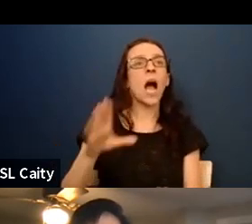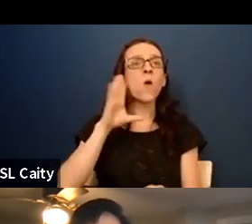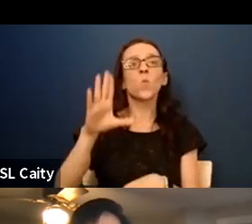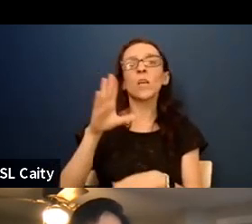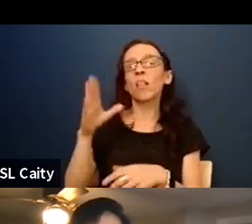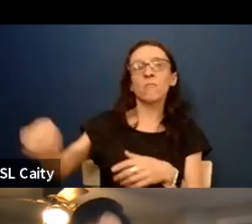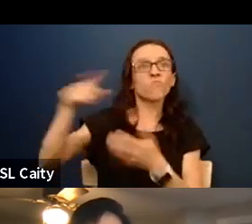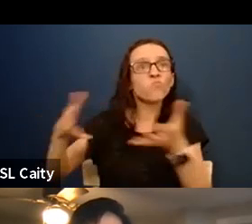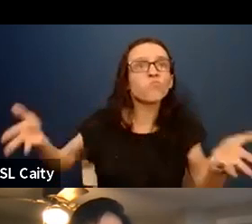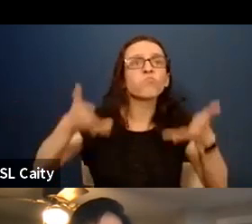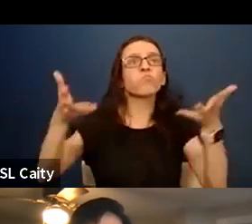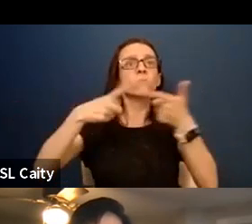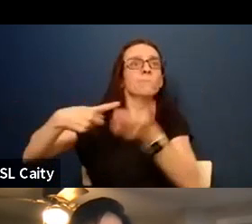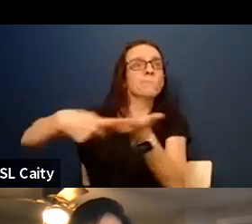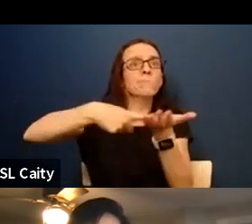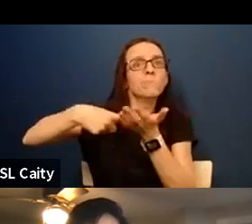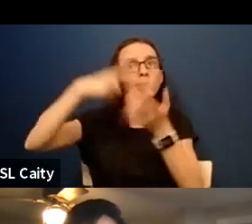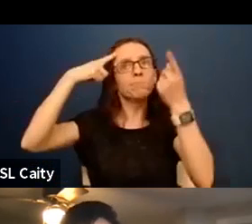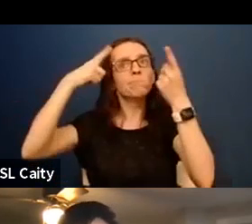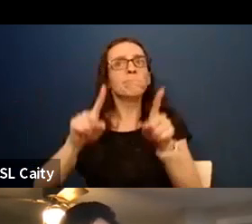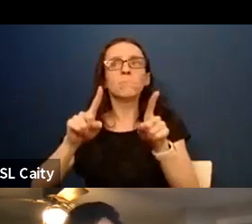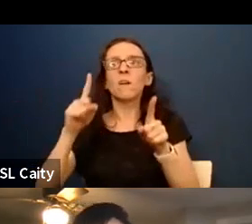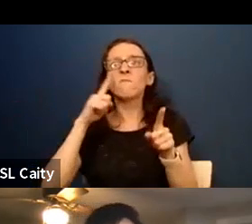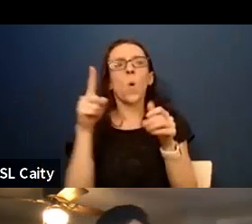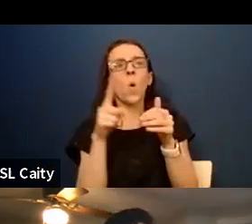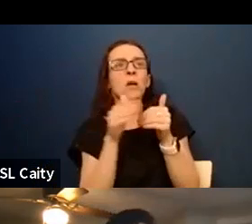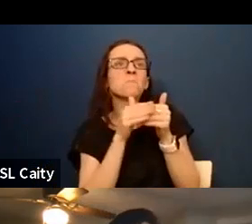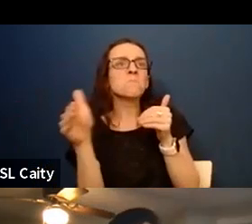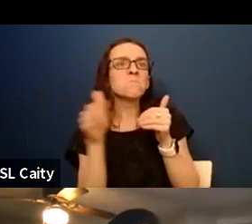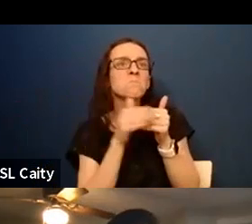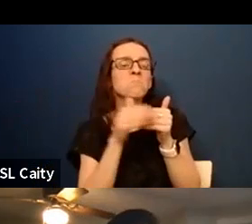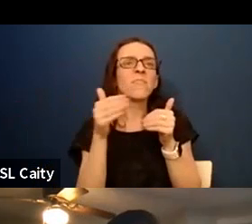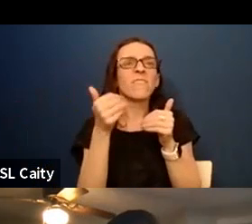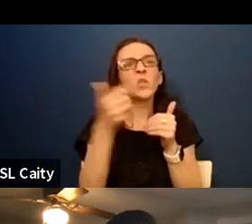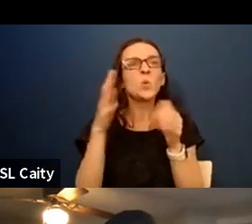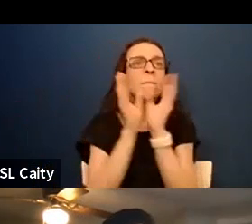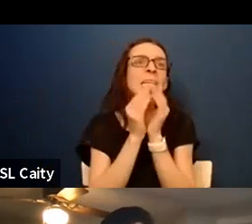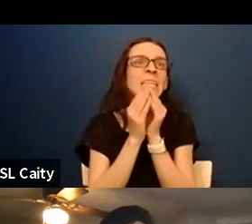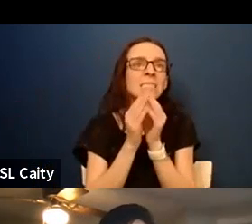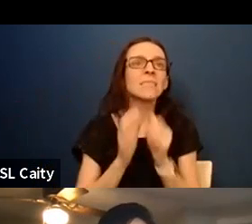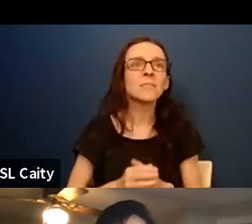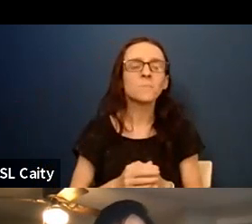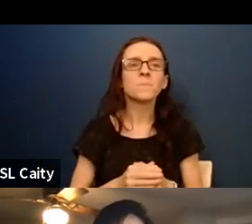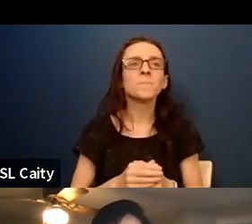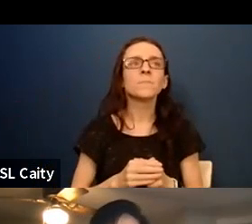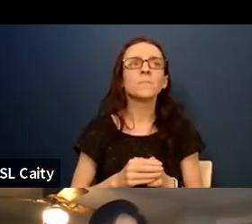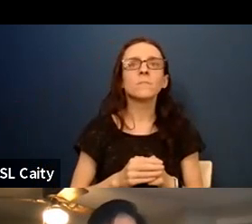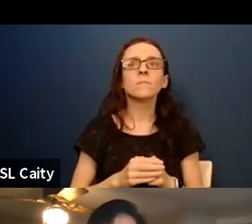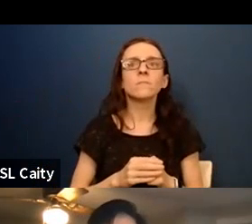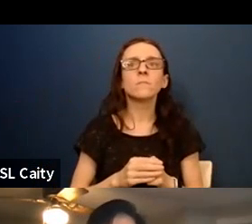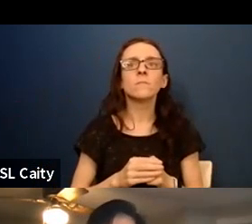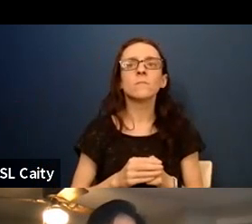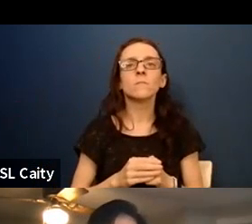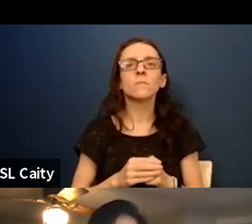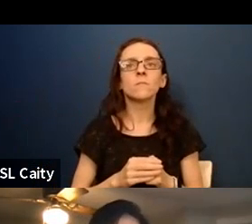consensus here over the next few meetings. I remain